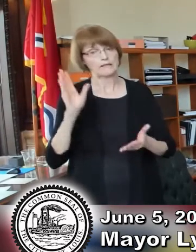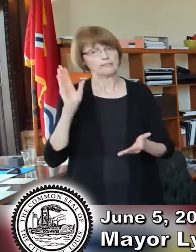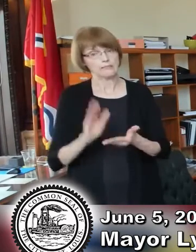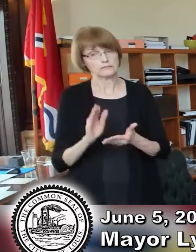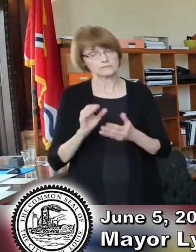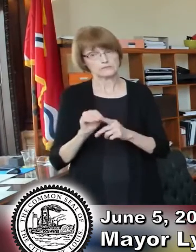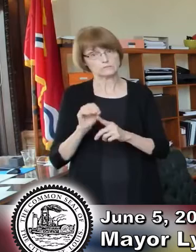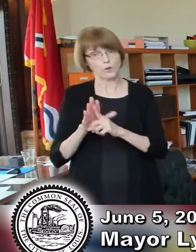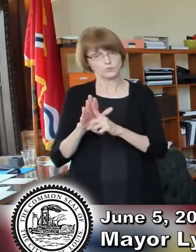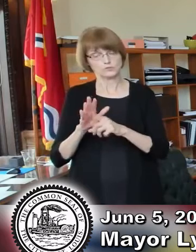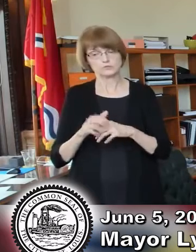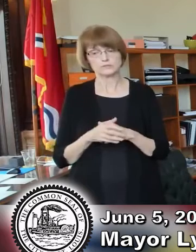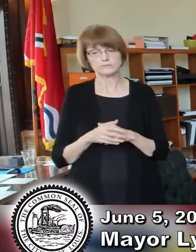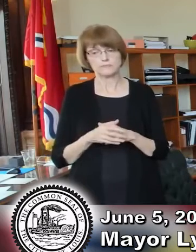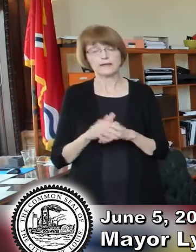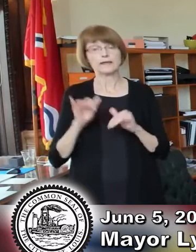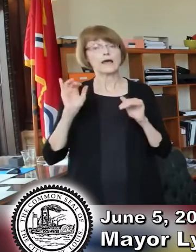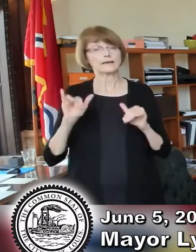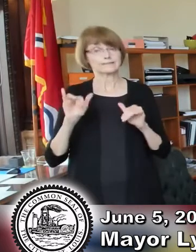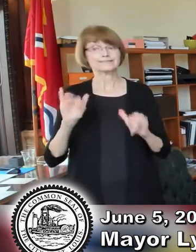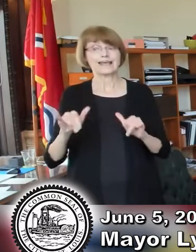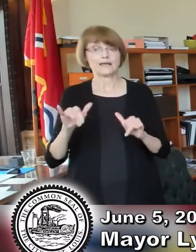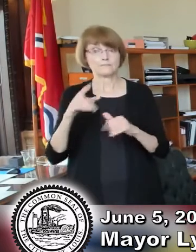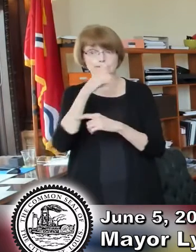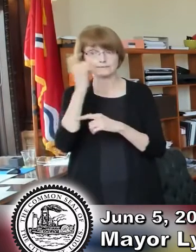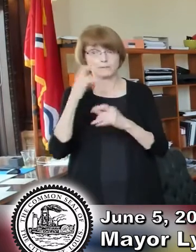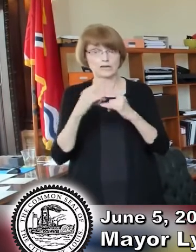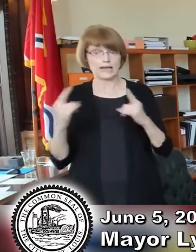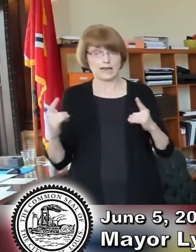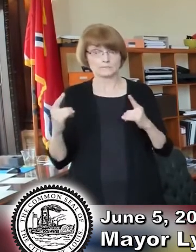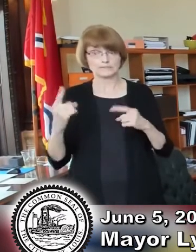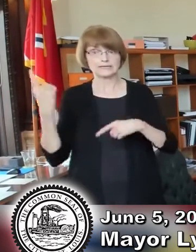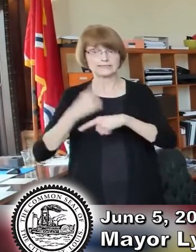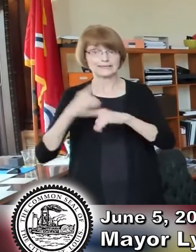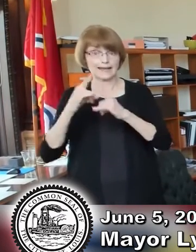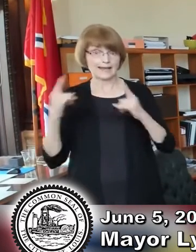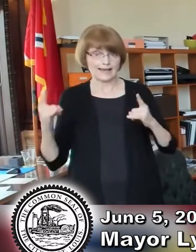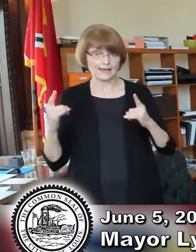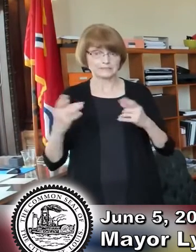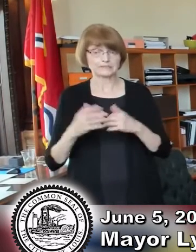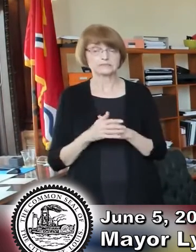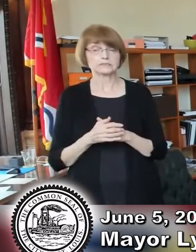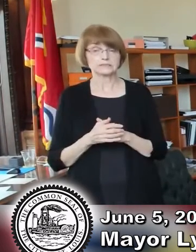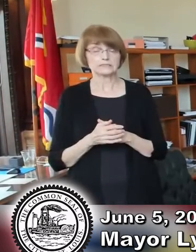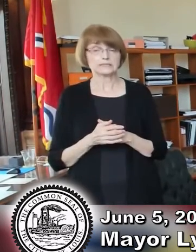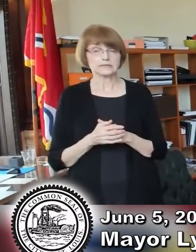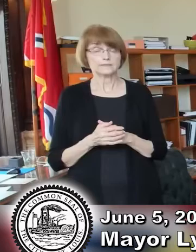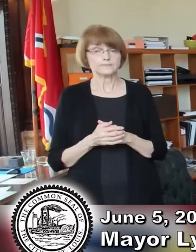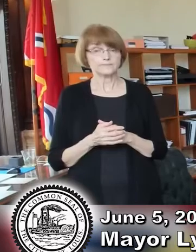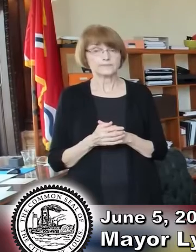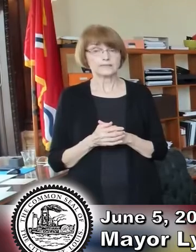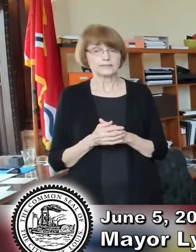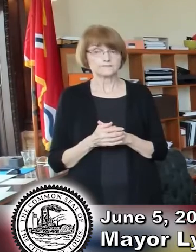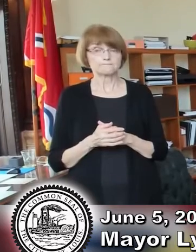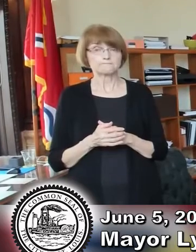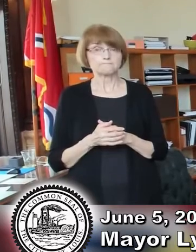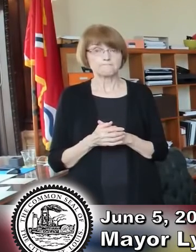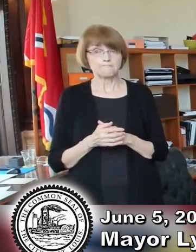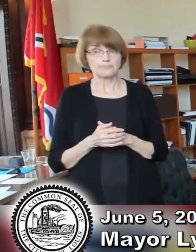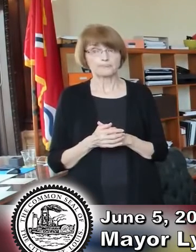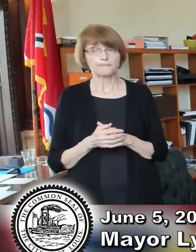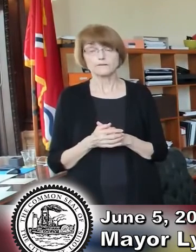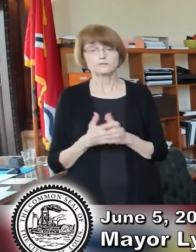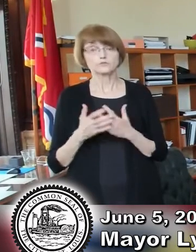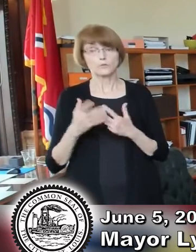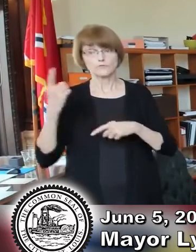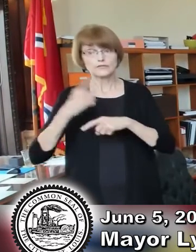We're dealing with a similar thing this summer in terms of summer camps, day camps. And some of the things that are being